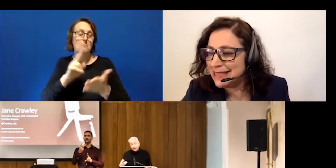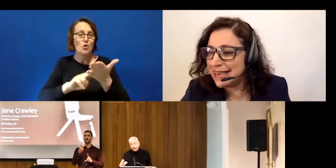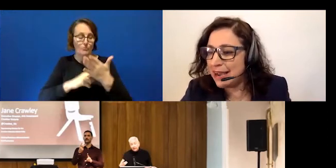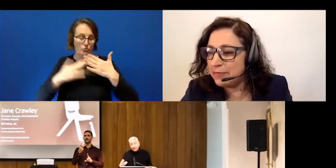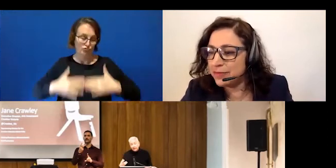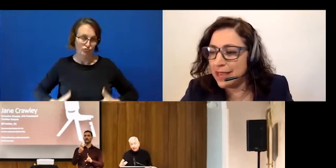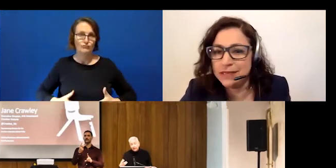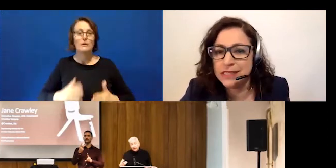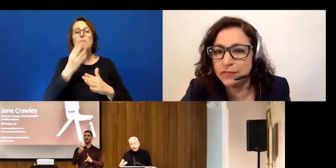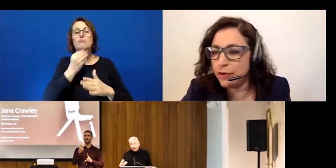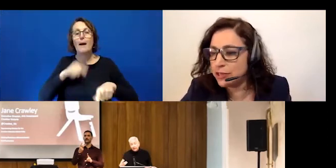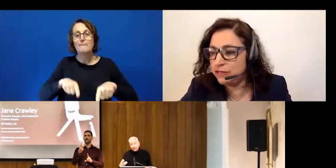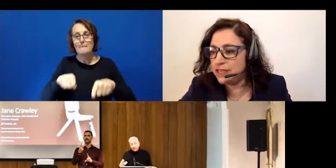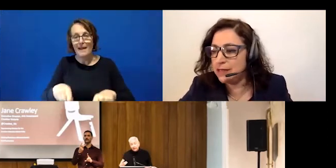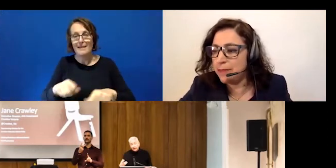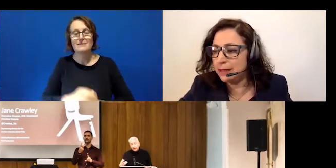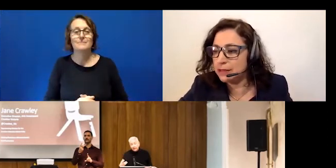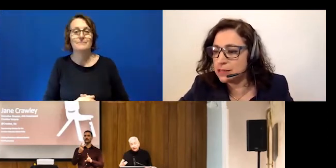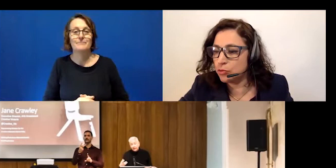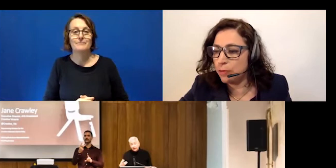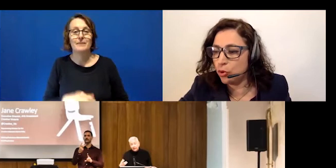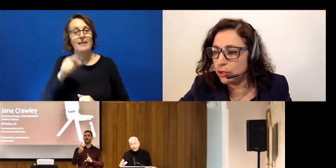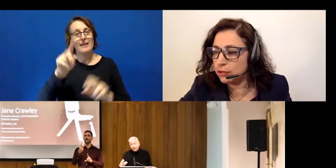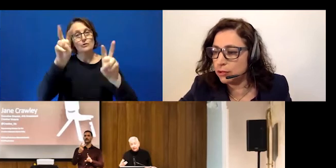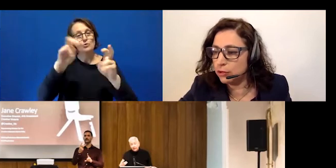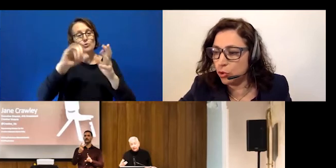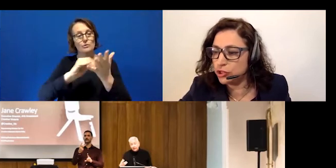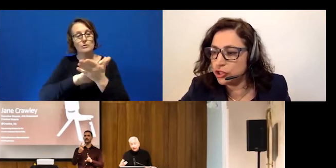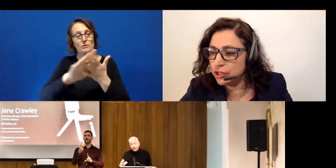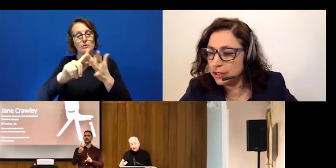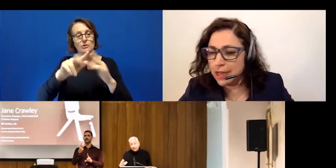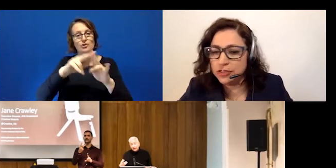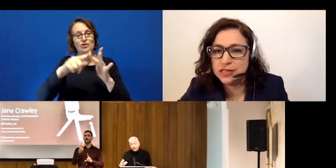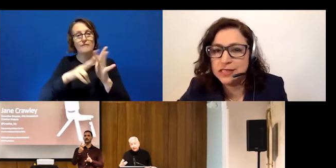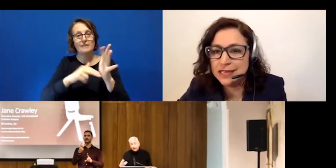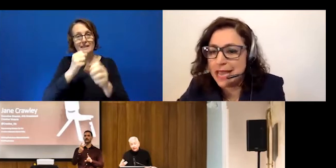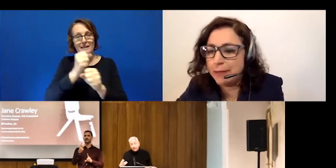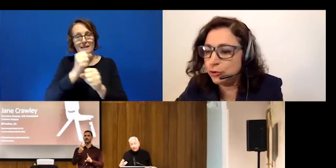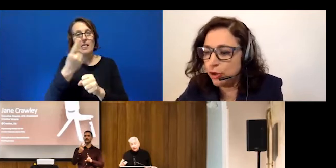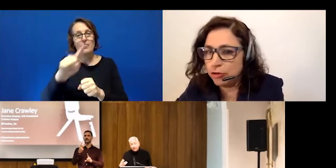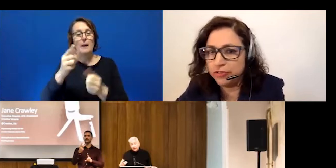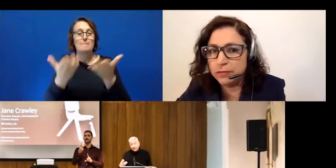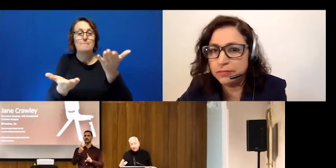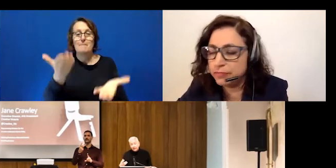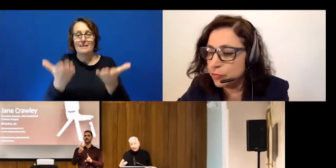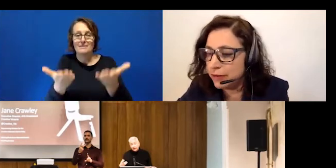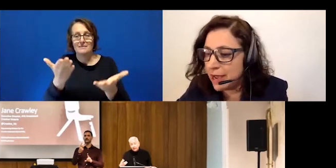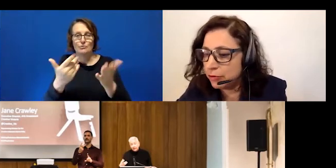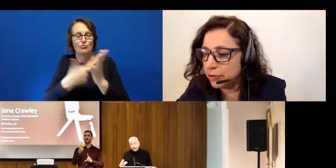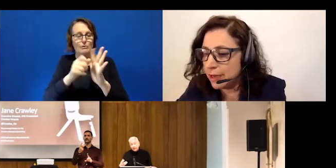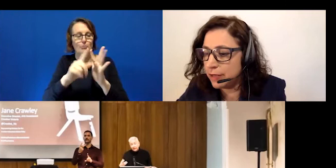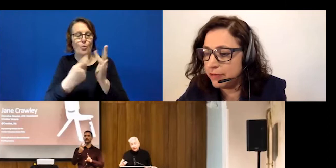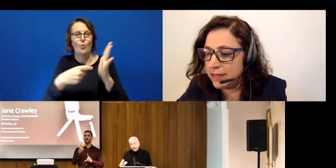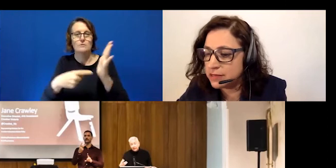pants. And this is for our Shifting the Balance report launch, and just as an example of one of